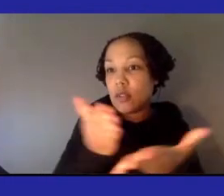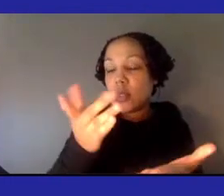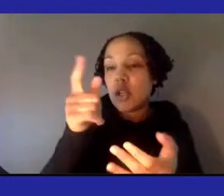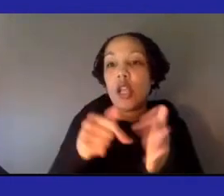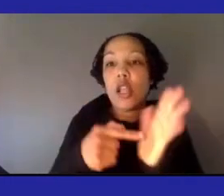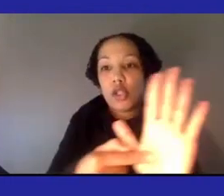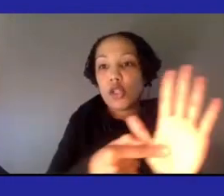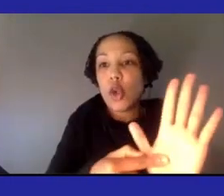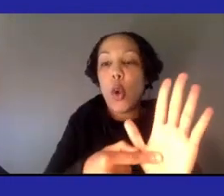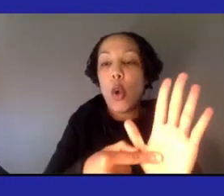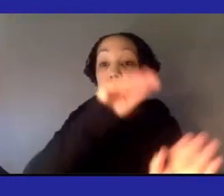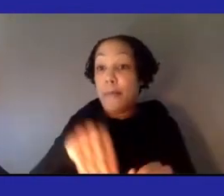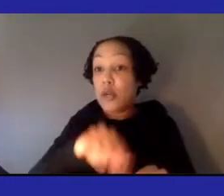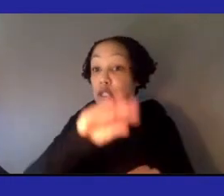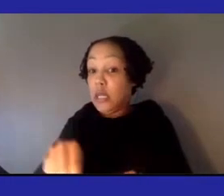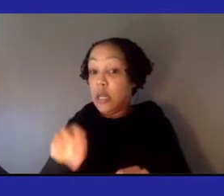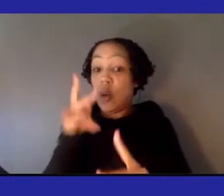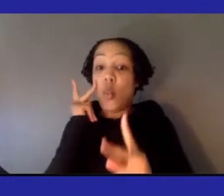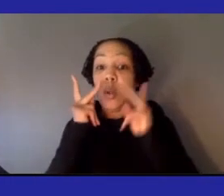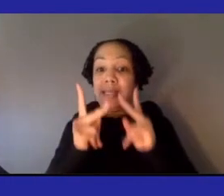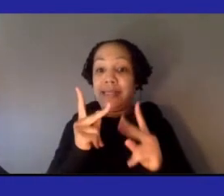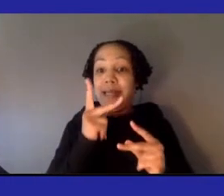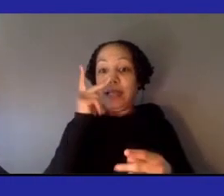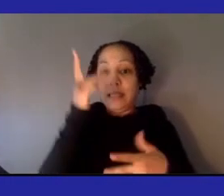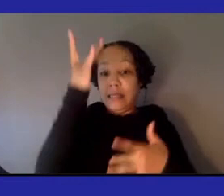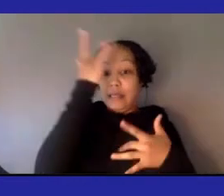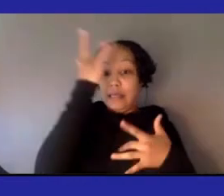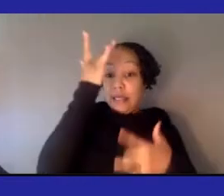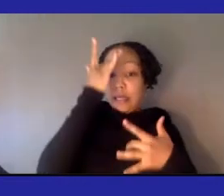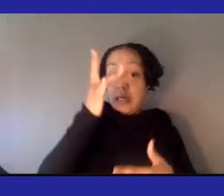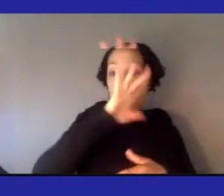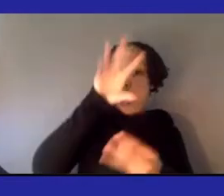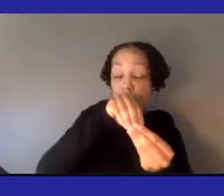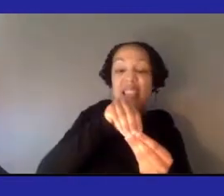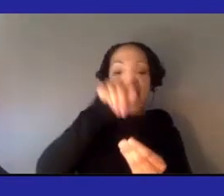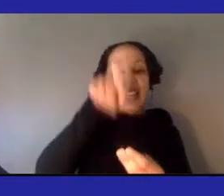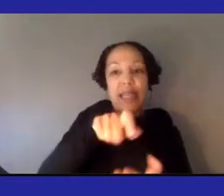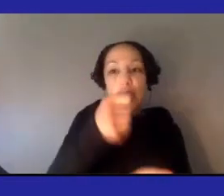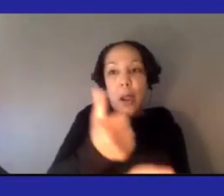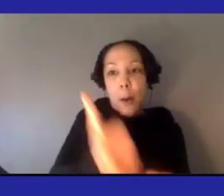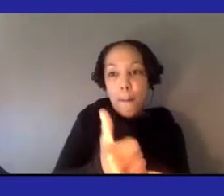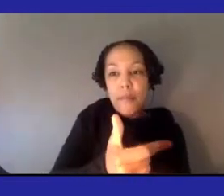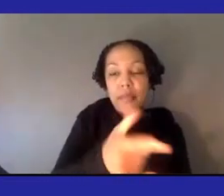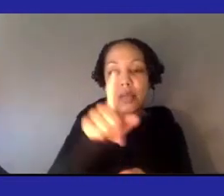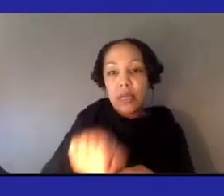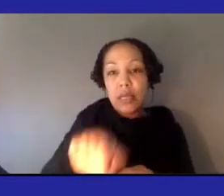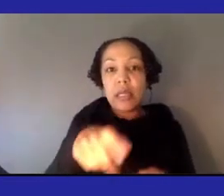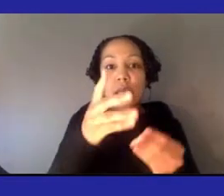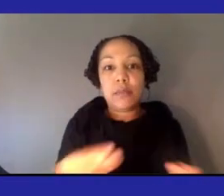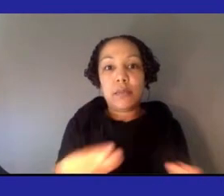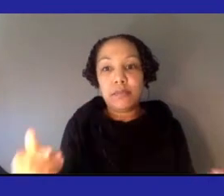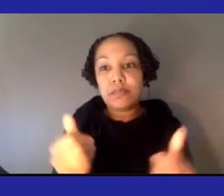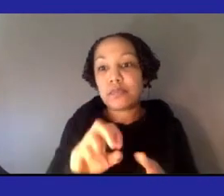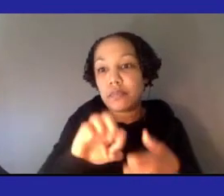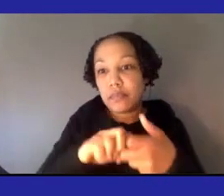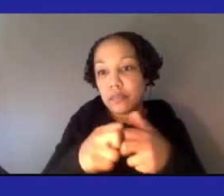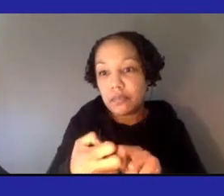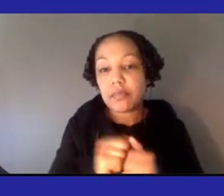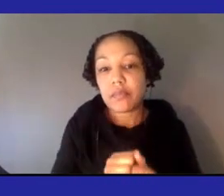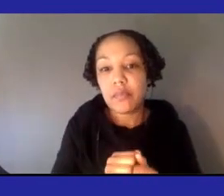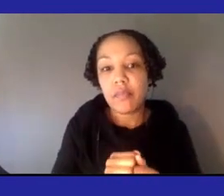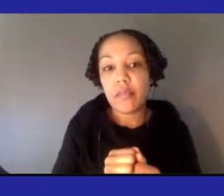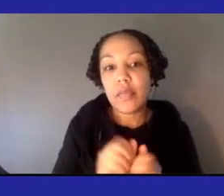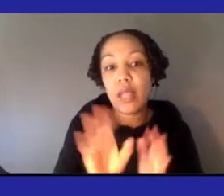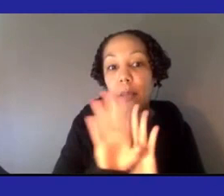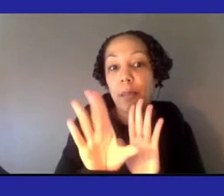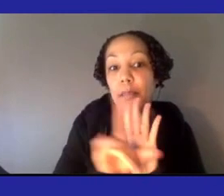of chronic disease and the outcomes that we're seeing from those higher rates, including avoidable hospitalizations. So last, by way of background, the our board of